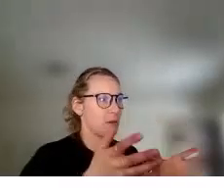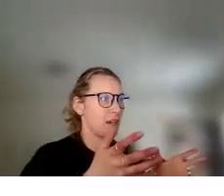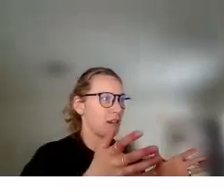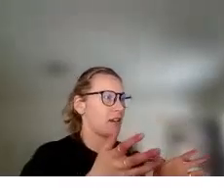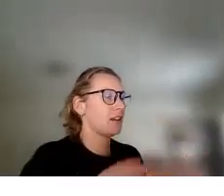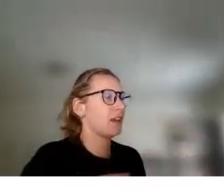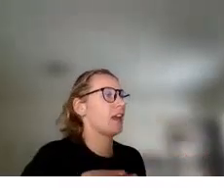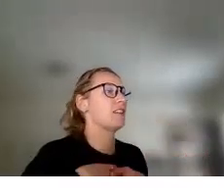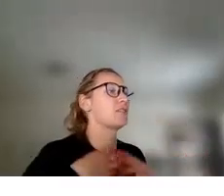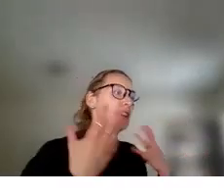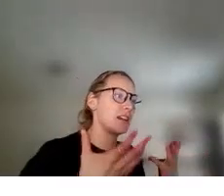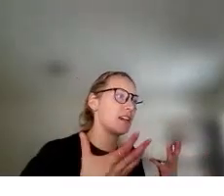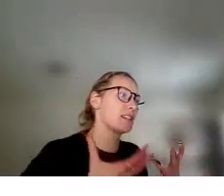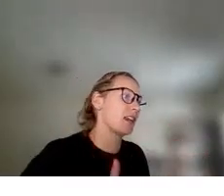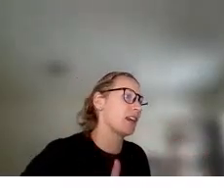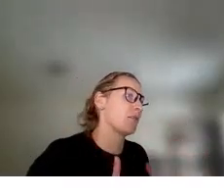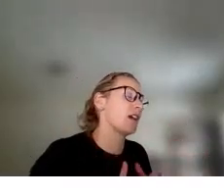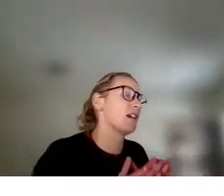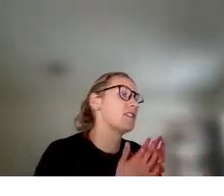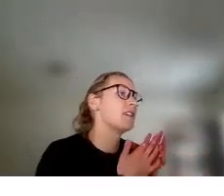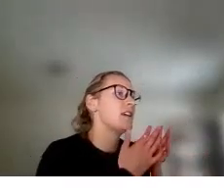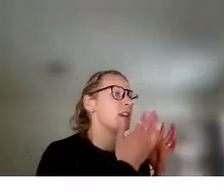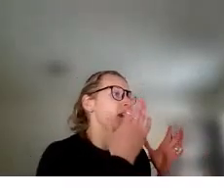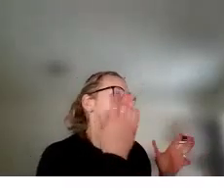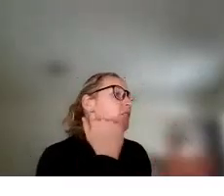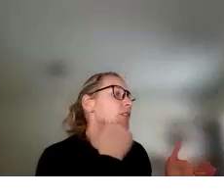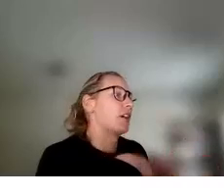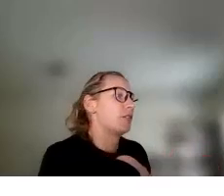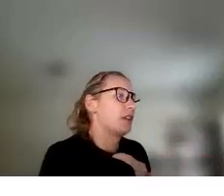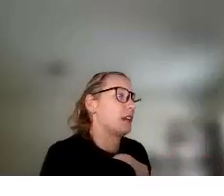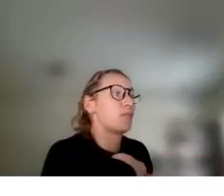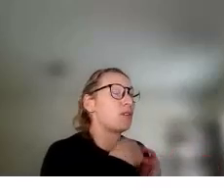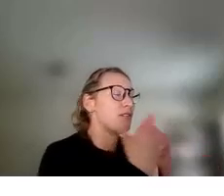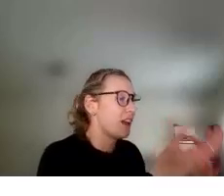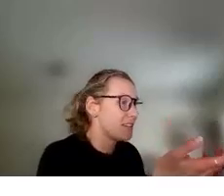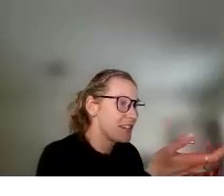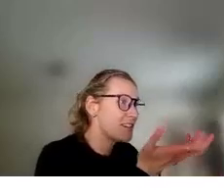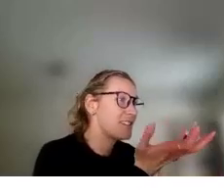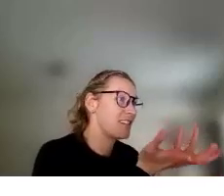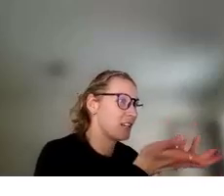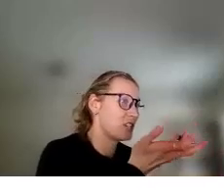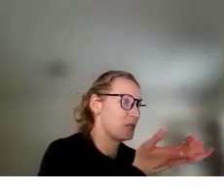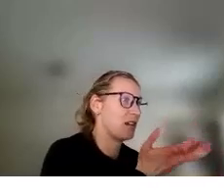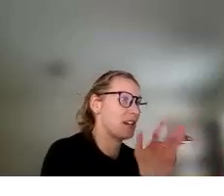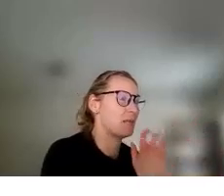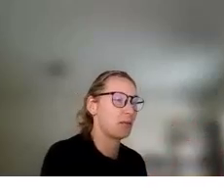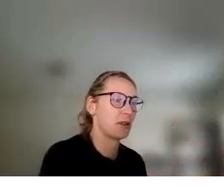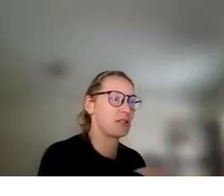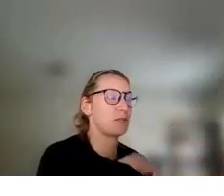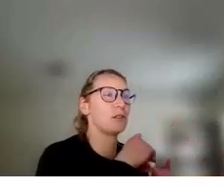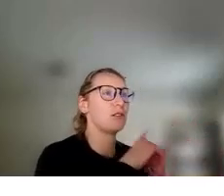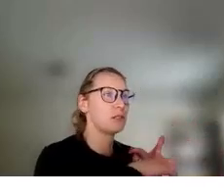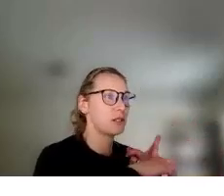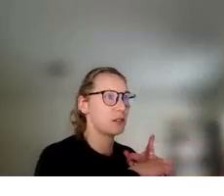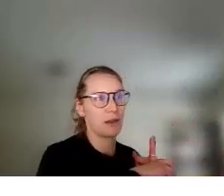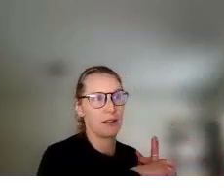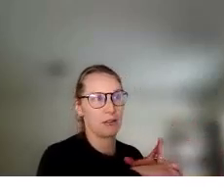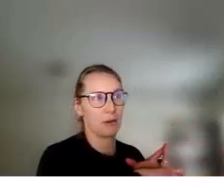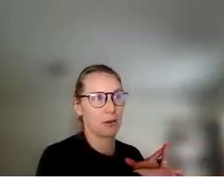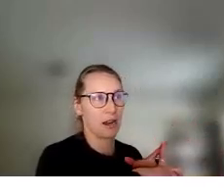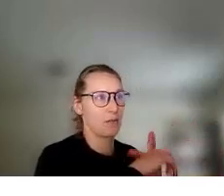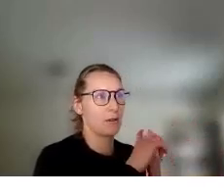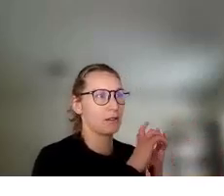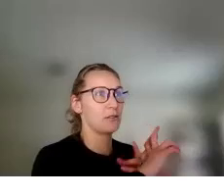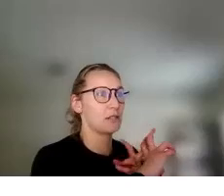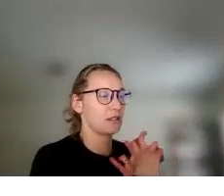what we'll be doing. And it's very exciting because it'll not only prevent CHCBS members from losing their